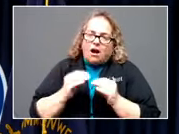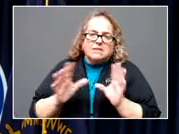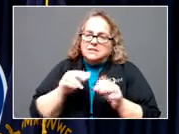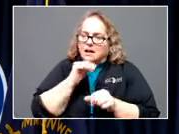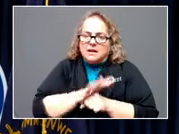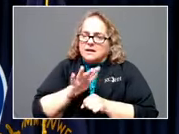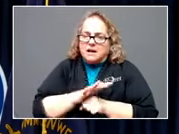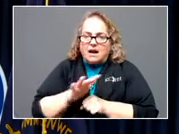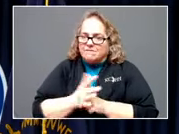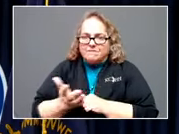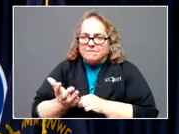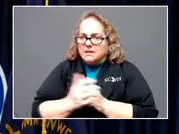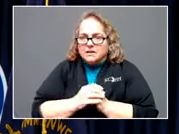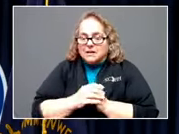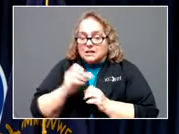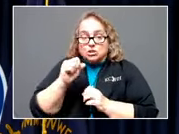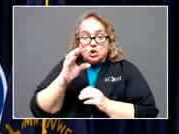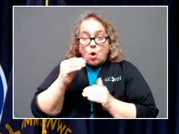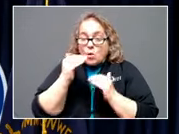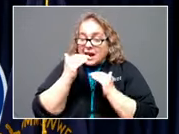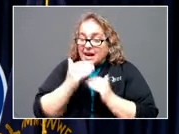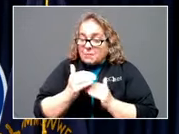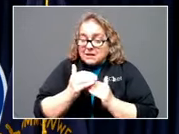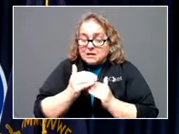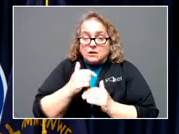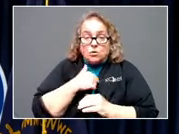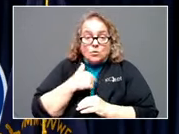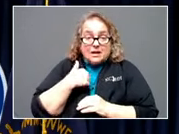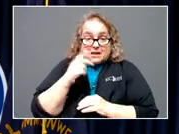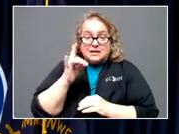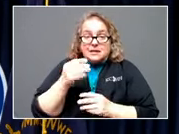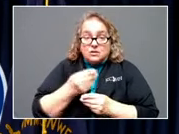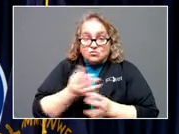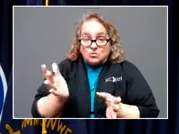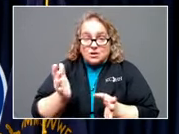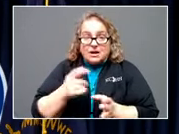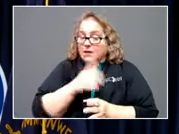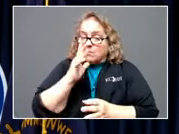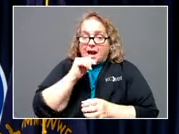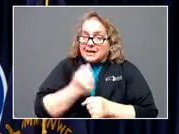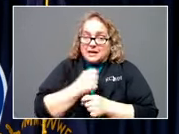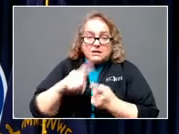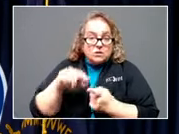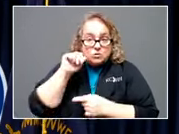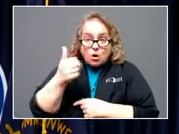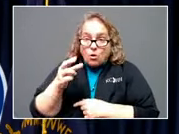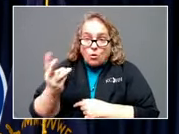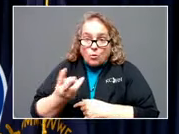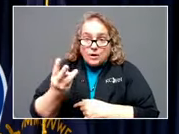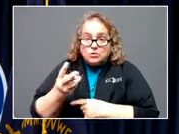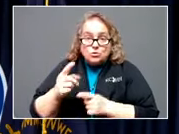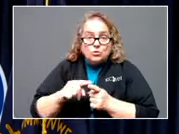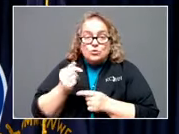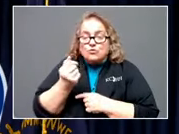so limited, we've distributed, and they won't get it until tomorrow or Wednesday, to just a handful of federally